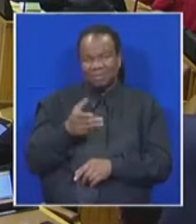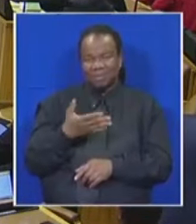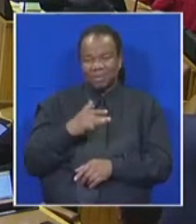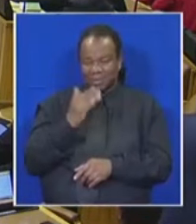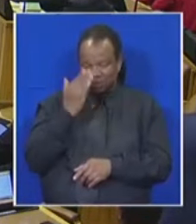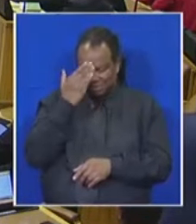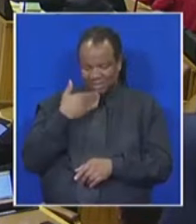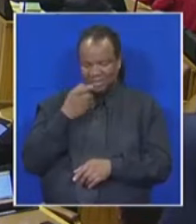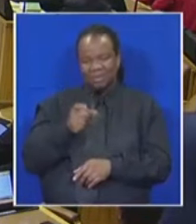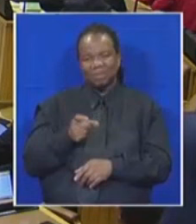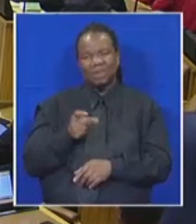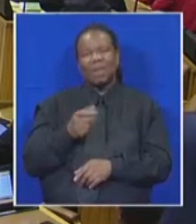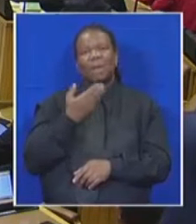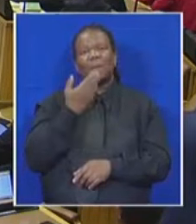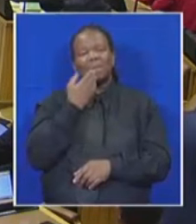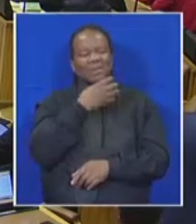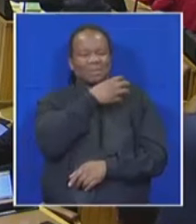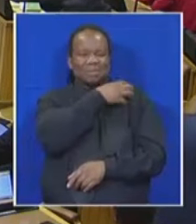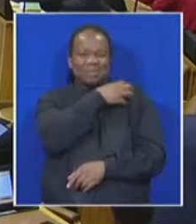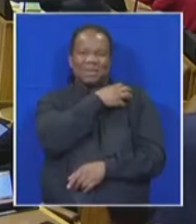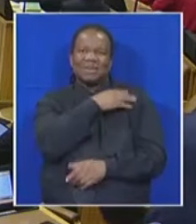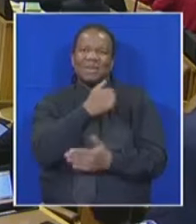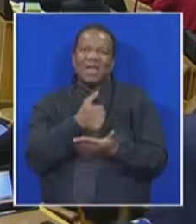Minister siyacela abantu ulekelele.